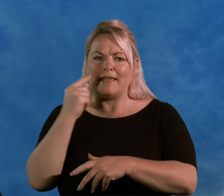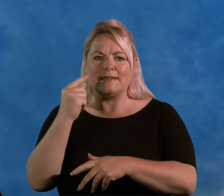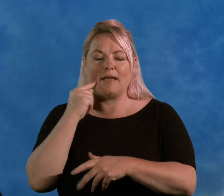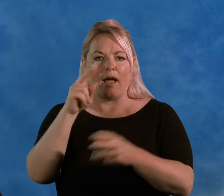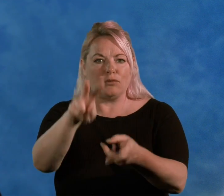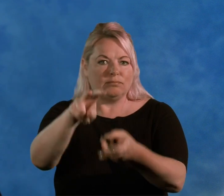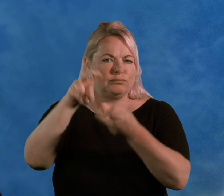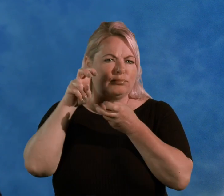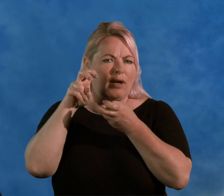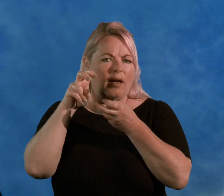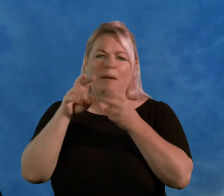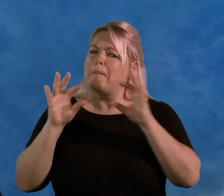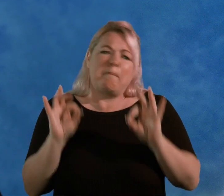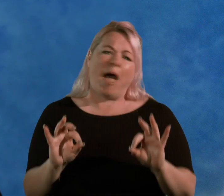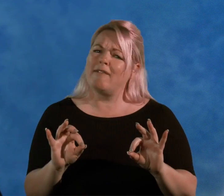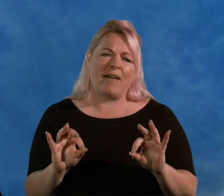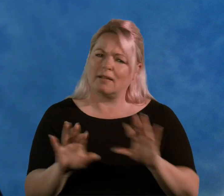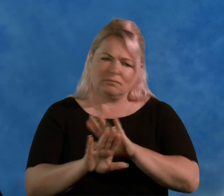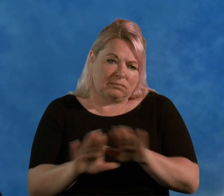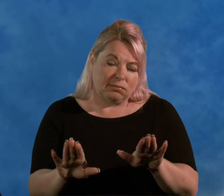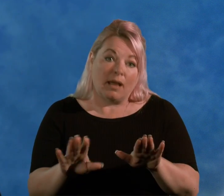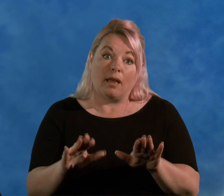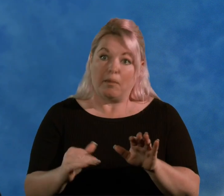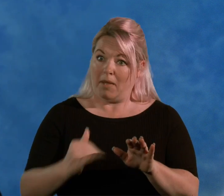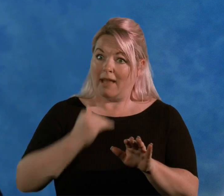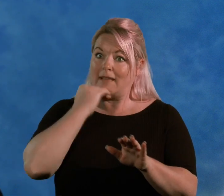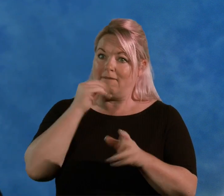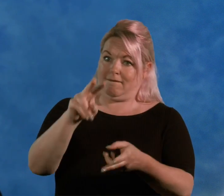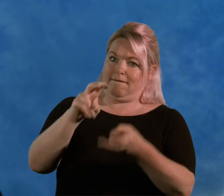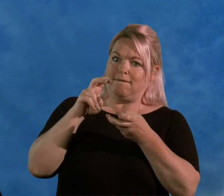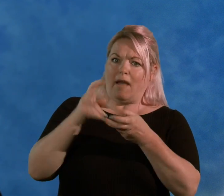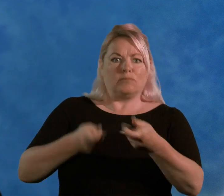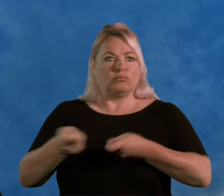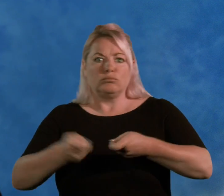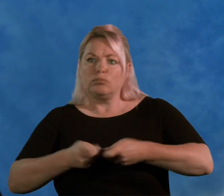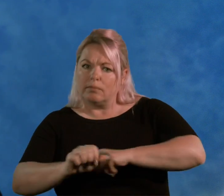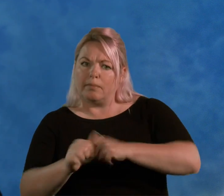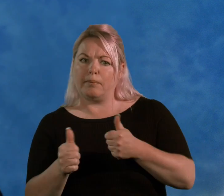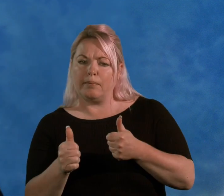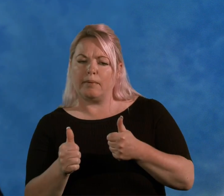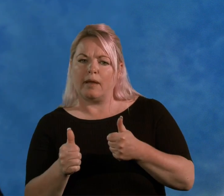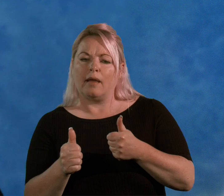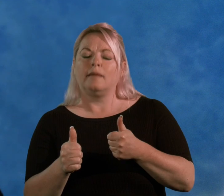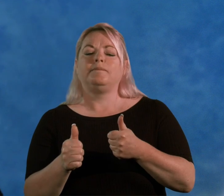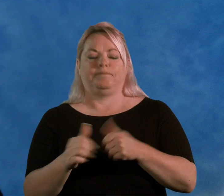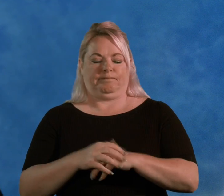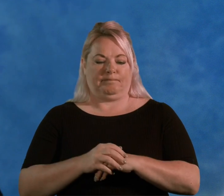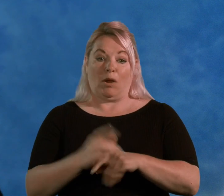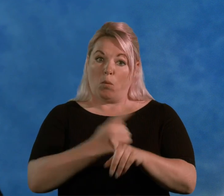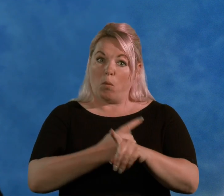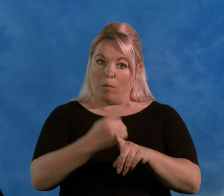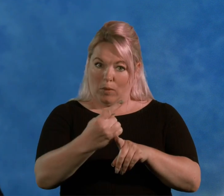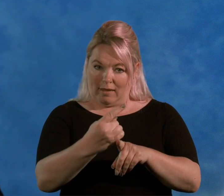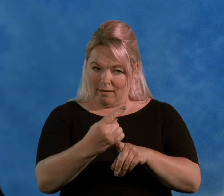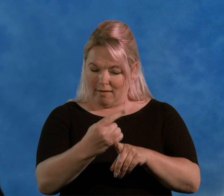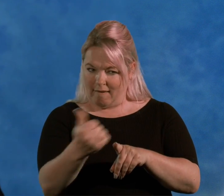more easy to discern. Not perfect by any means, but enough to get by. And at the end of the first